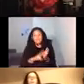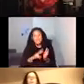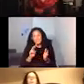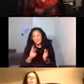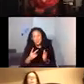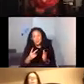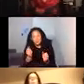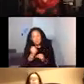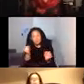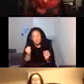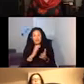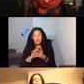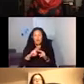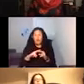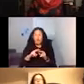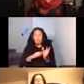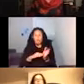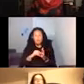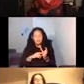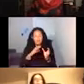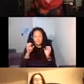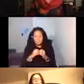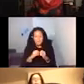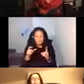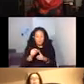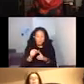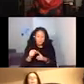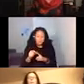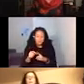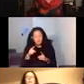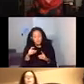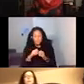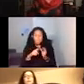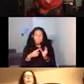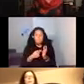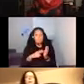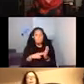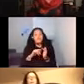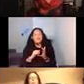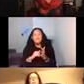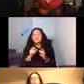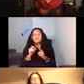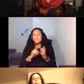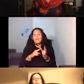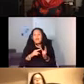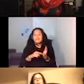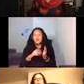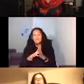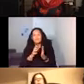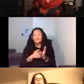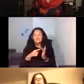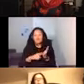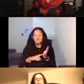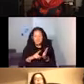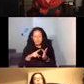Hoffman's. Beryl Platt, Baroness Platt of Rittle, born 1923 in Lyon-Sea, one of the